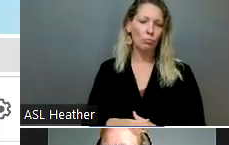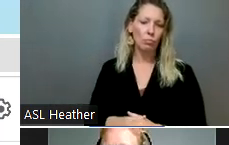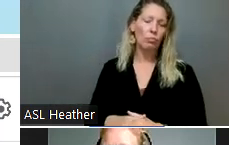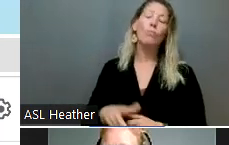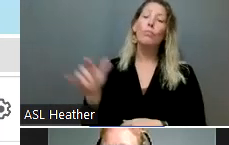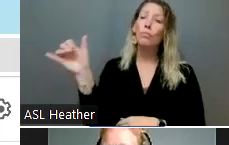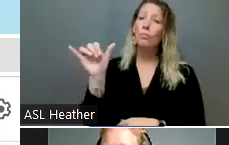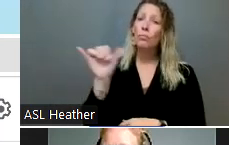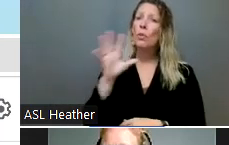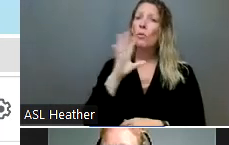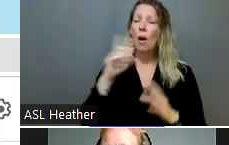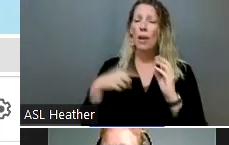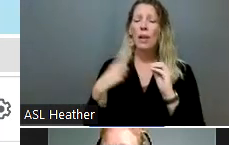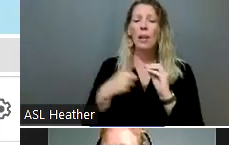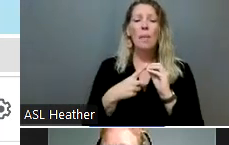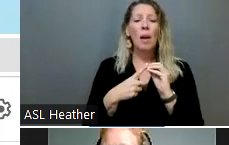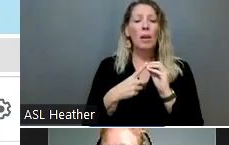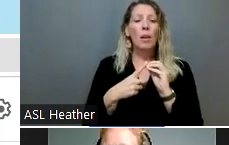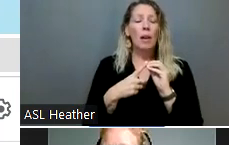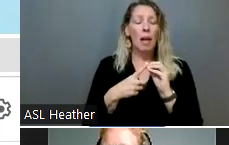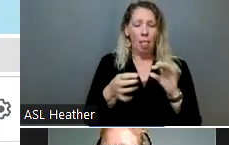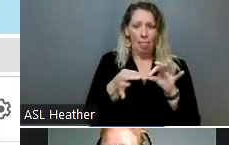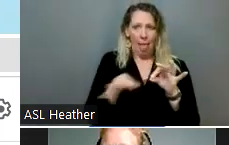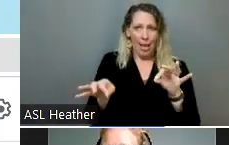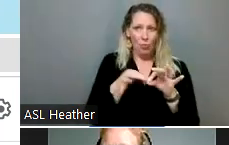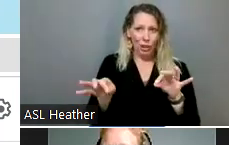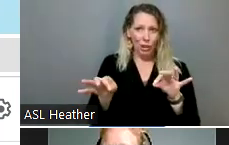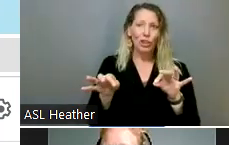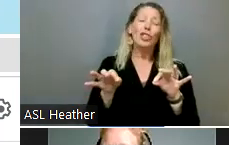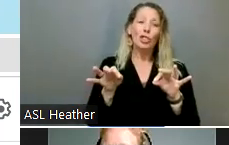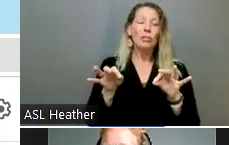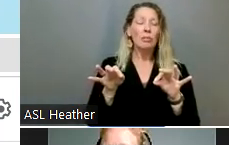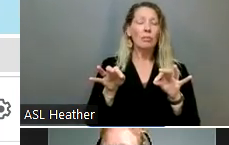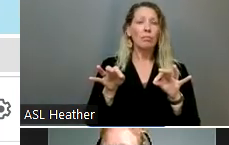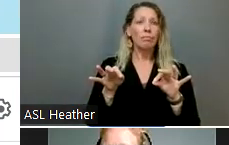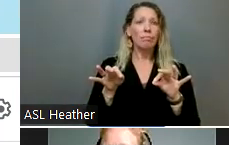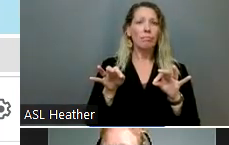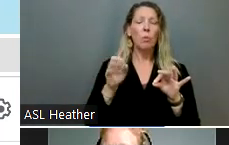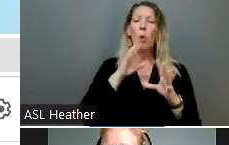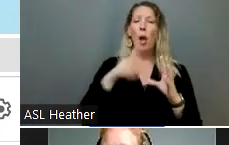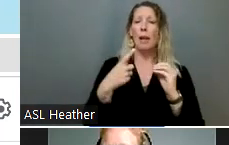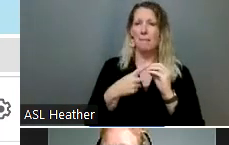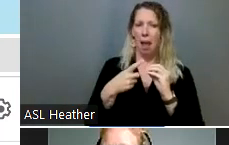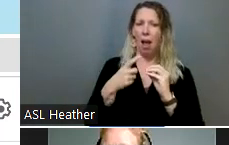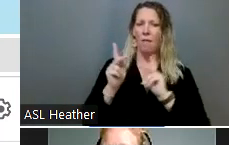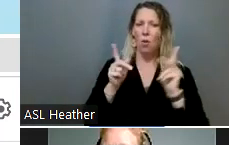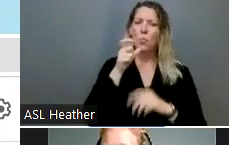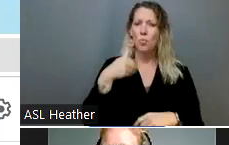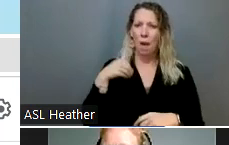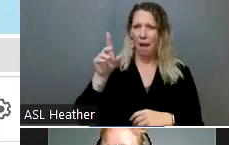We also talk about language when referring to folks with disabilities. There's really two kind of